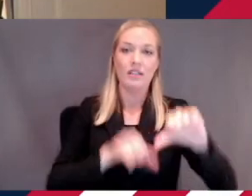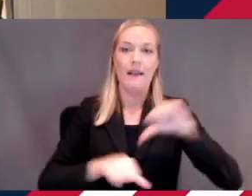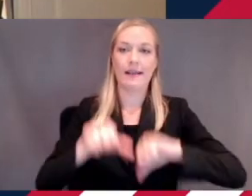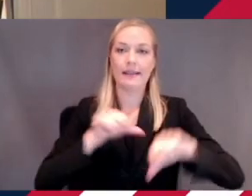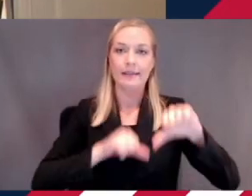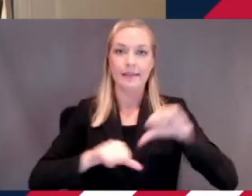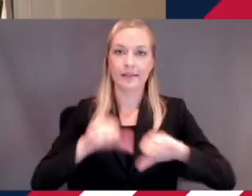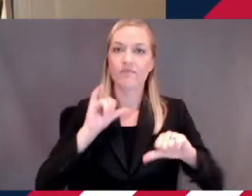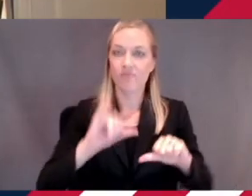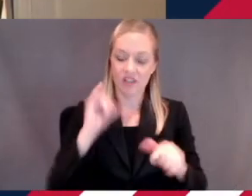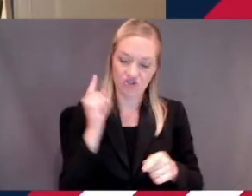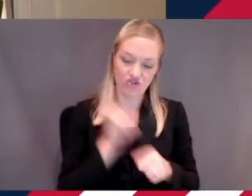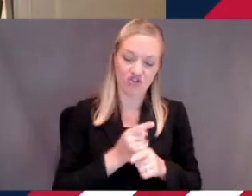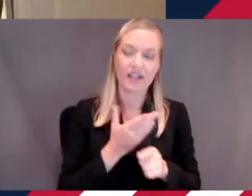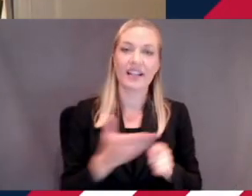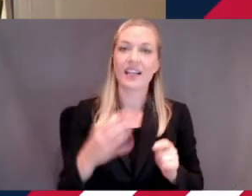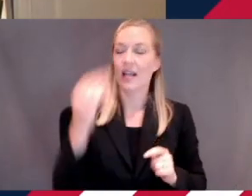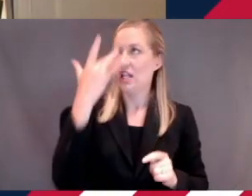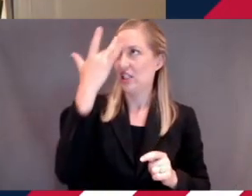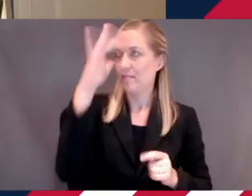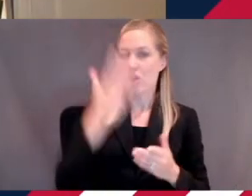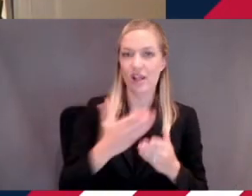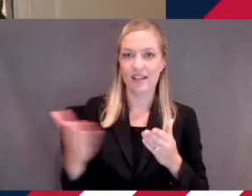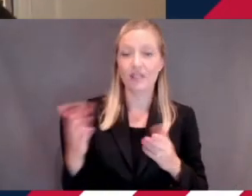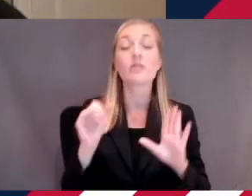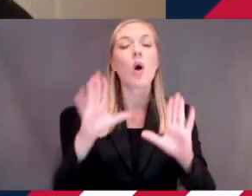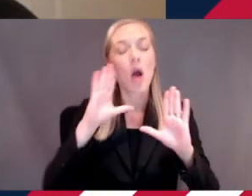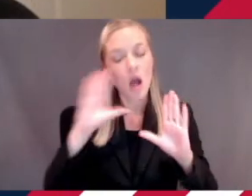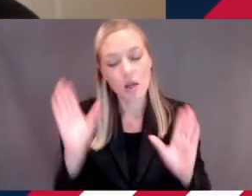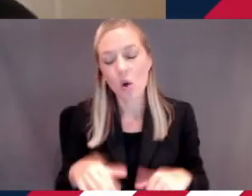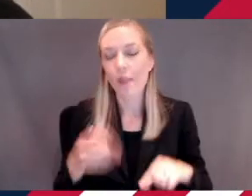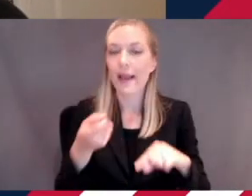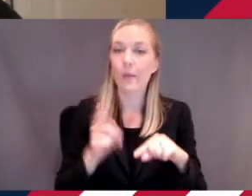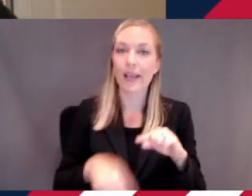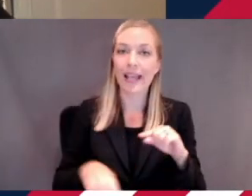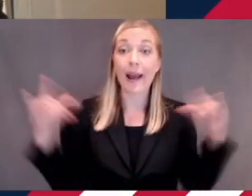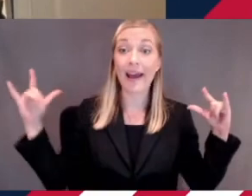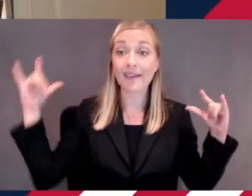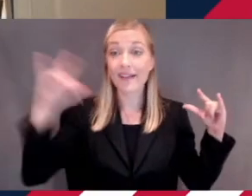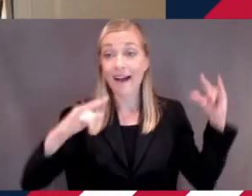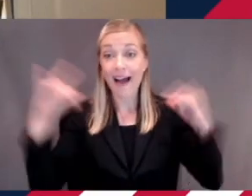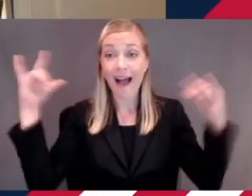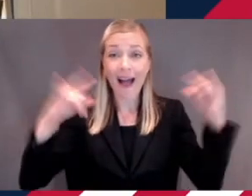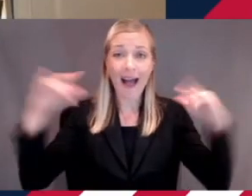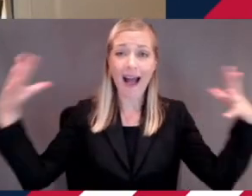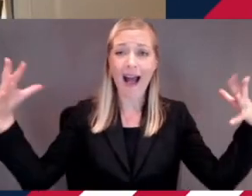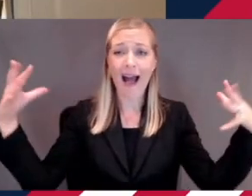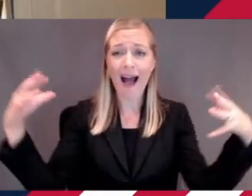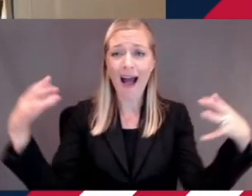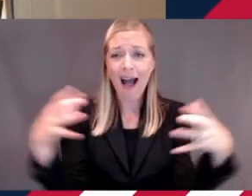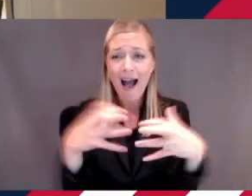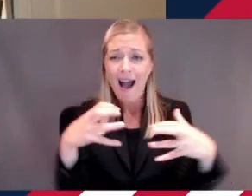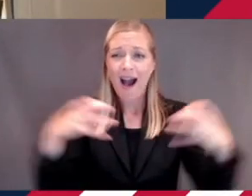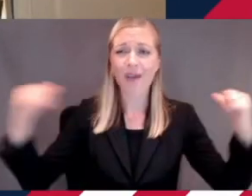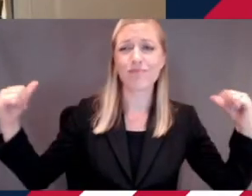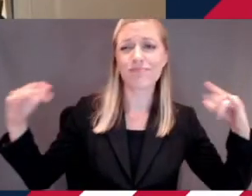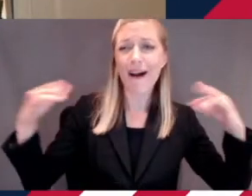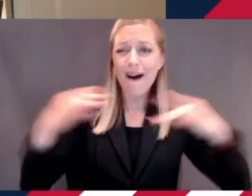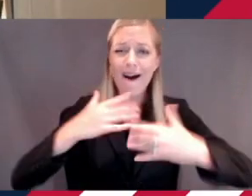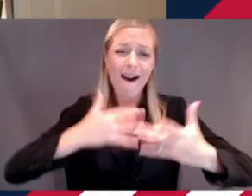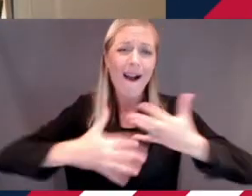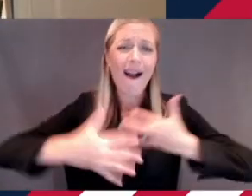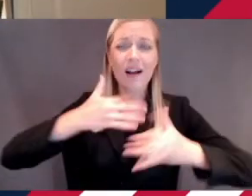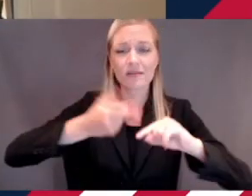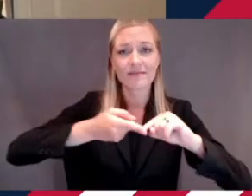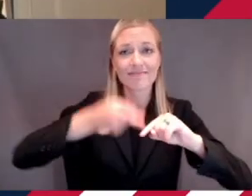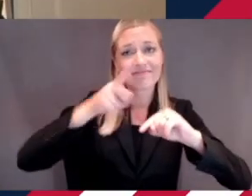won't be able to come together in person, we're proud to be hosting a convention across America, which will be anchored unequivocally